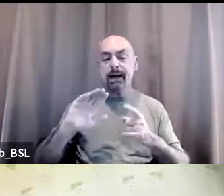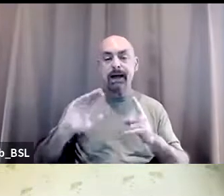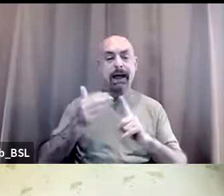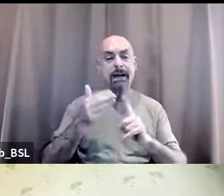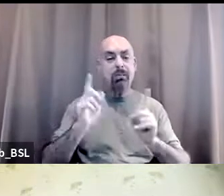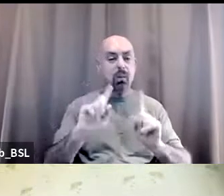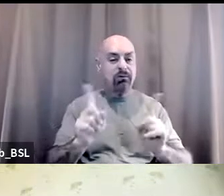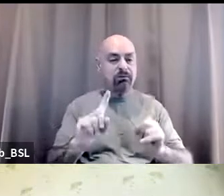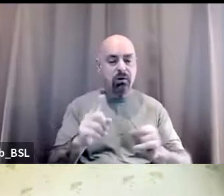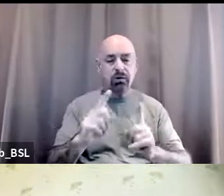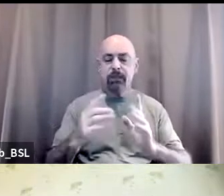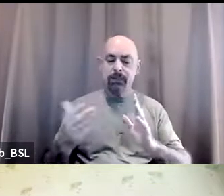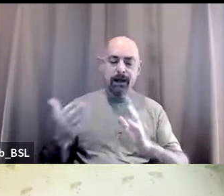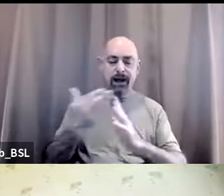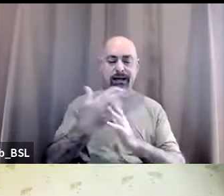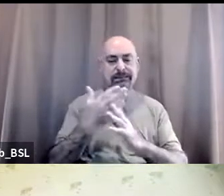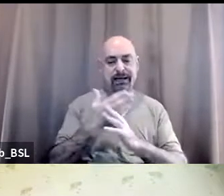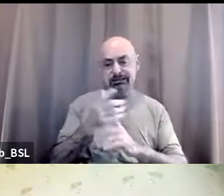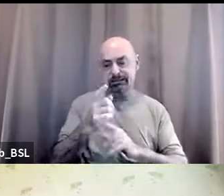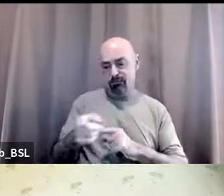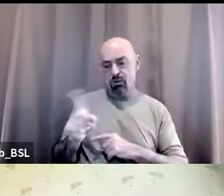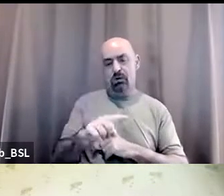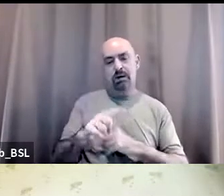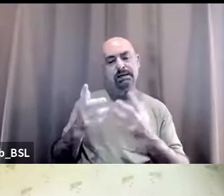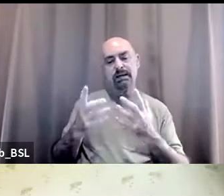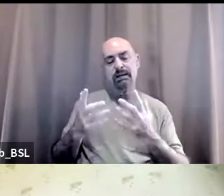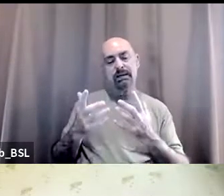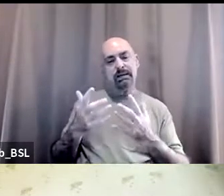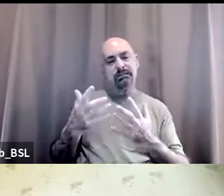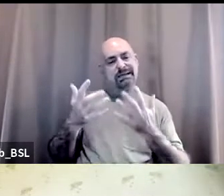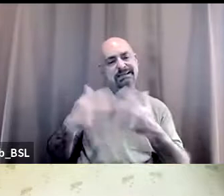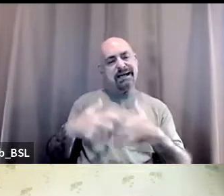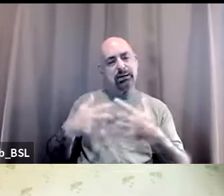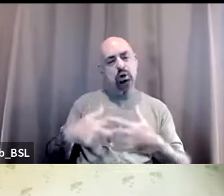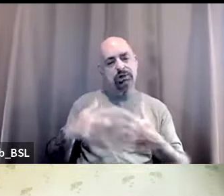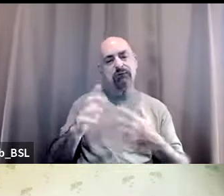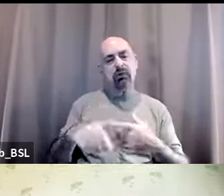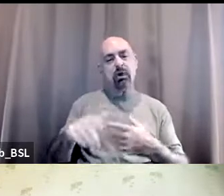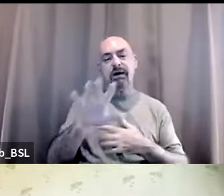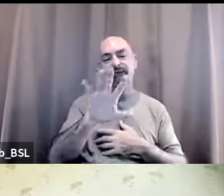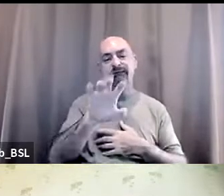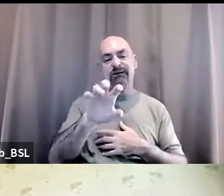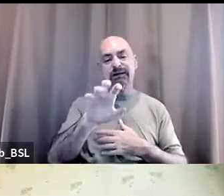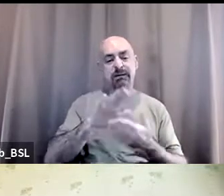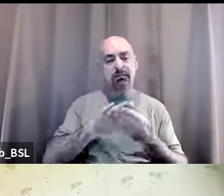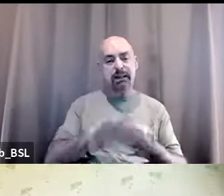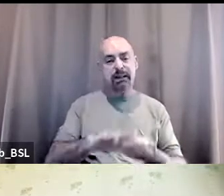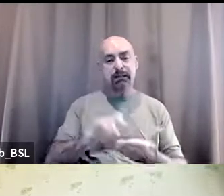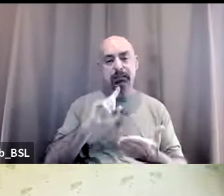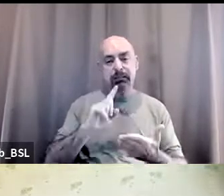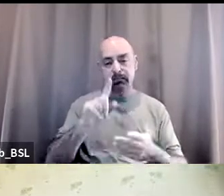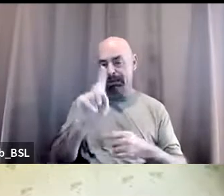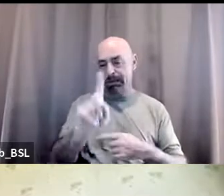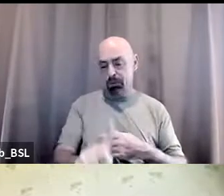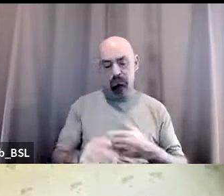access to assistive technology globally for some 15 million people within the next 4 or 5